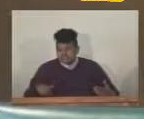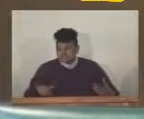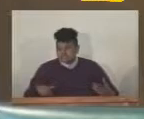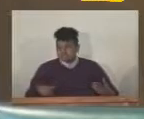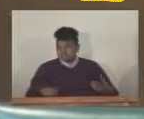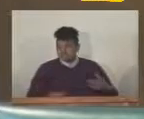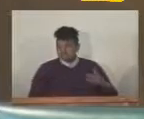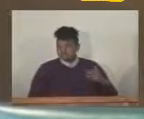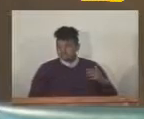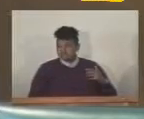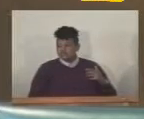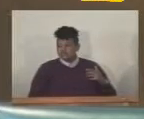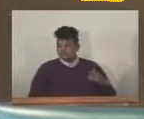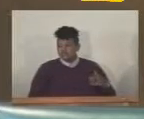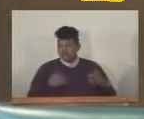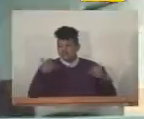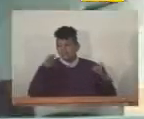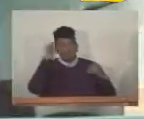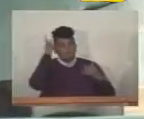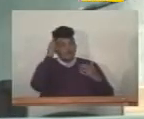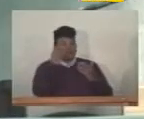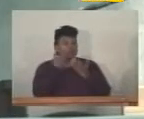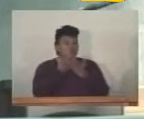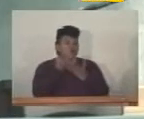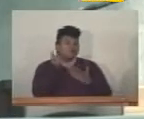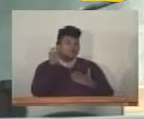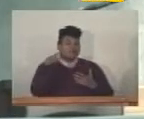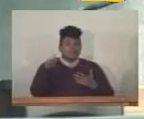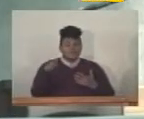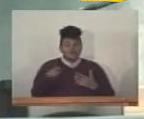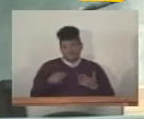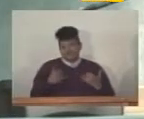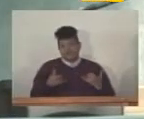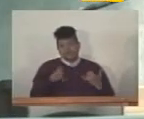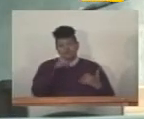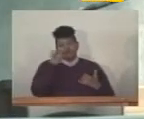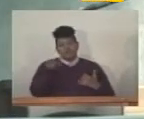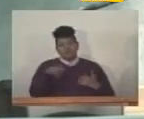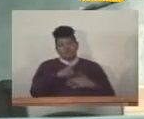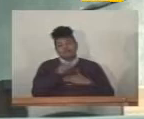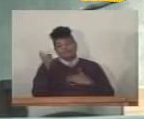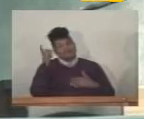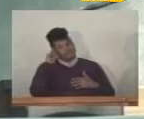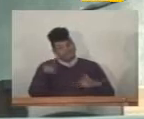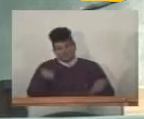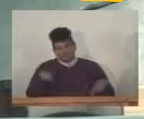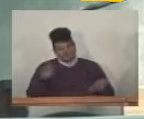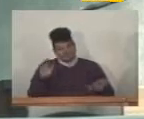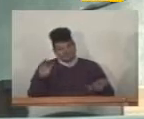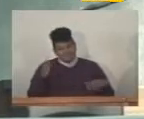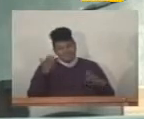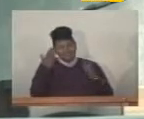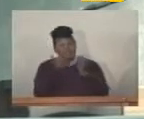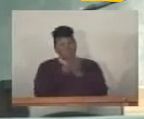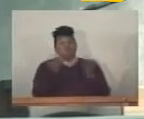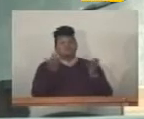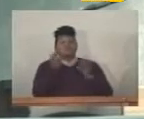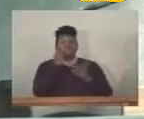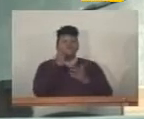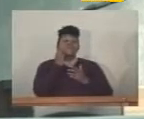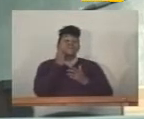well if I need to. But today is not the day for that. The fact is, the